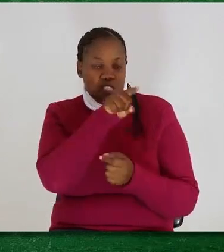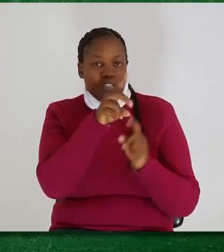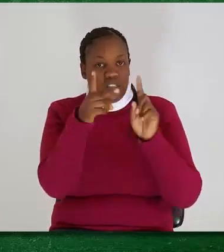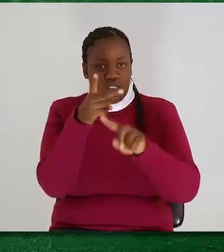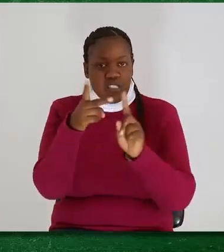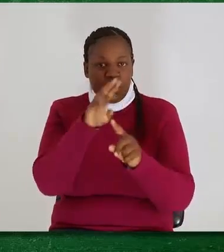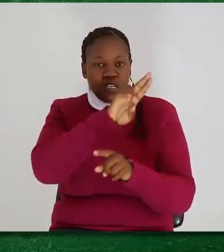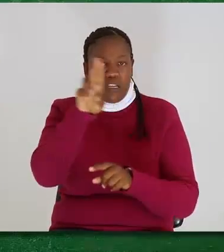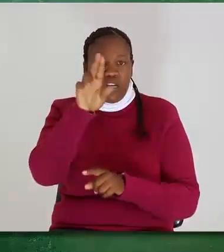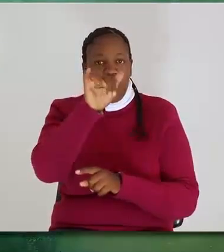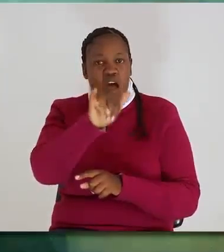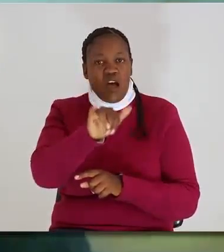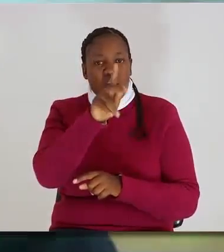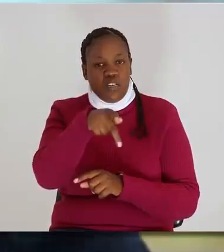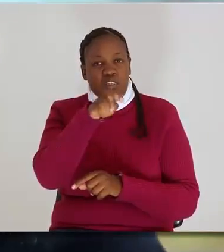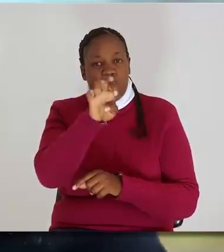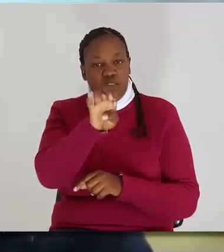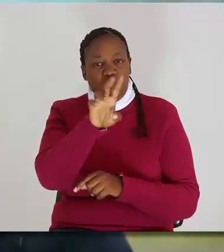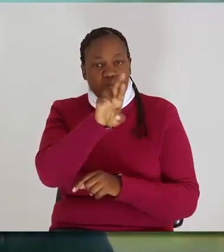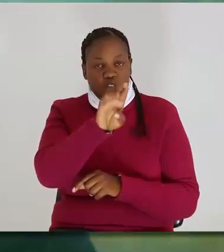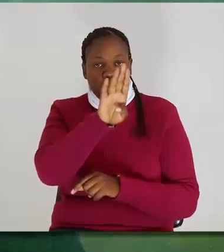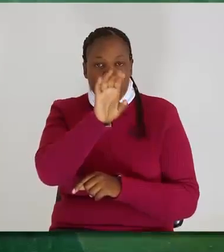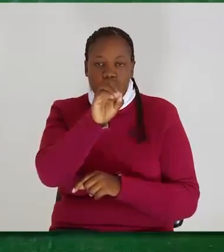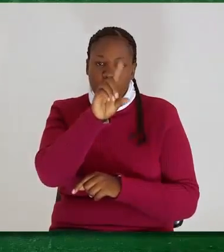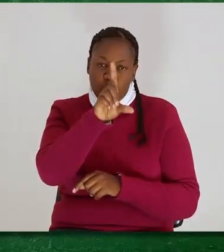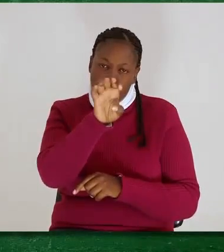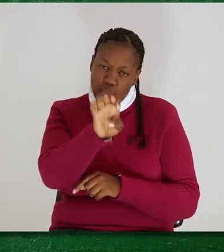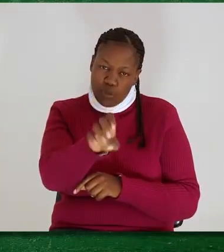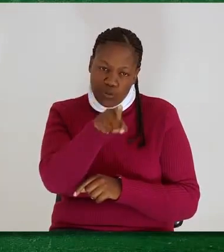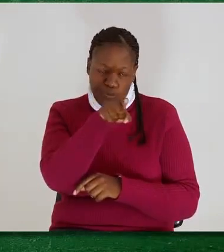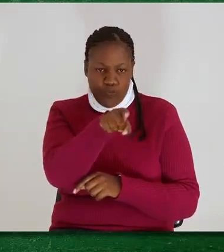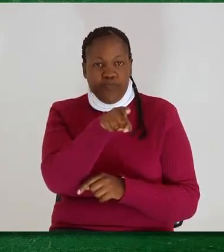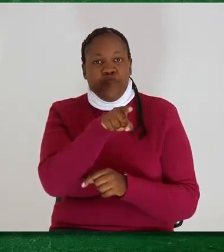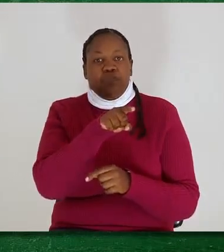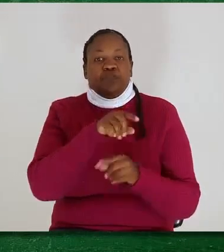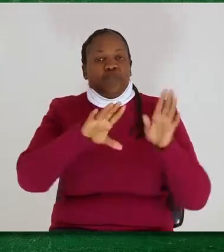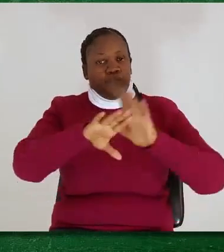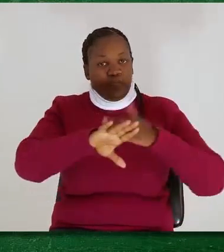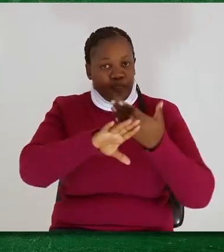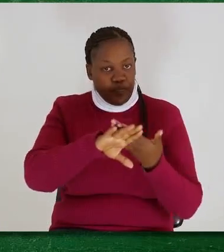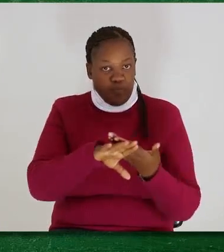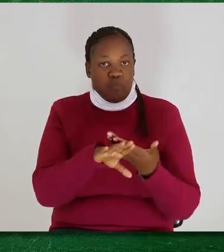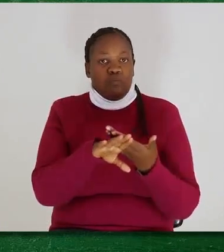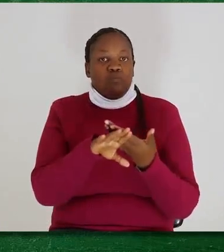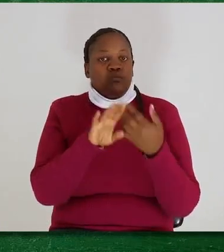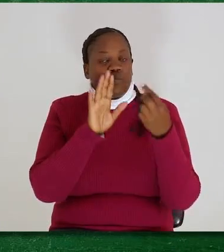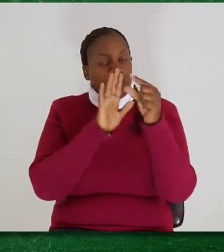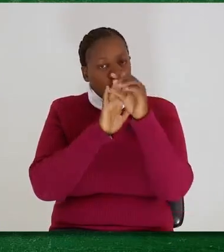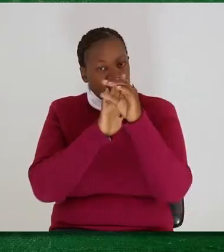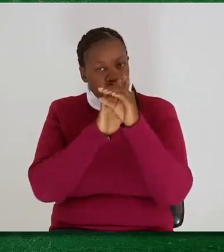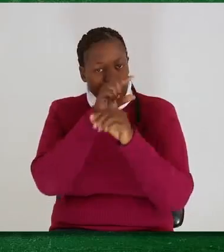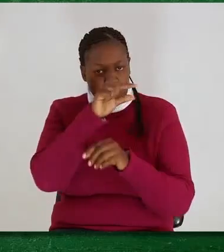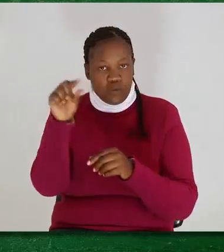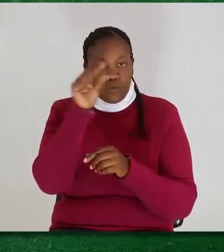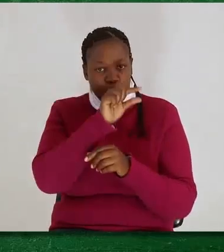with the clouds. Okay, that's good. I'll do the hyperbole, which is an outrageous exaggeration that emphasizes a point.